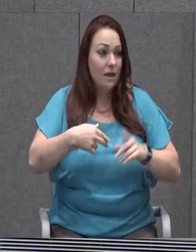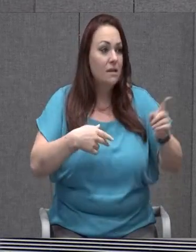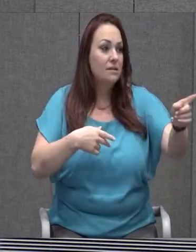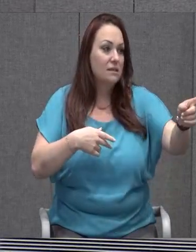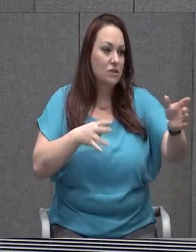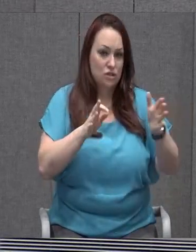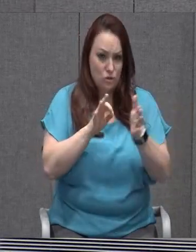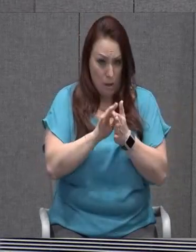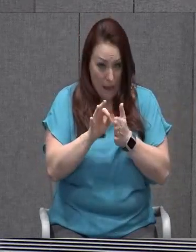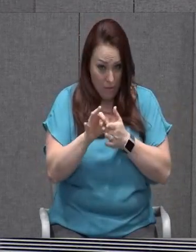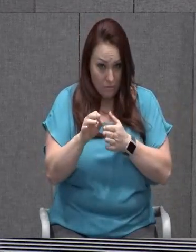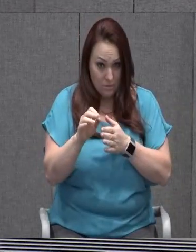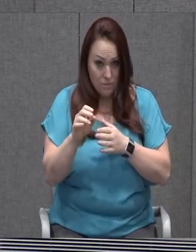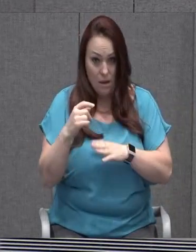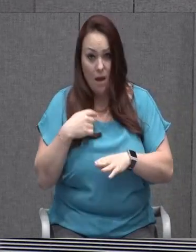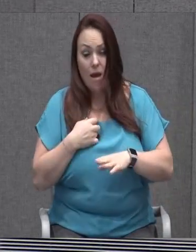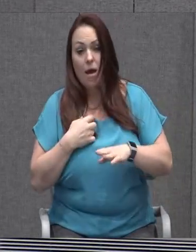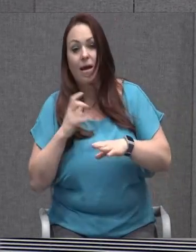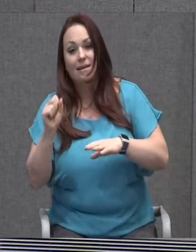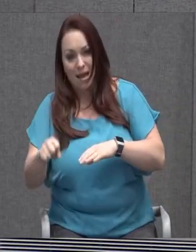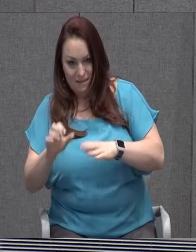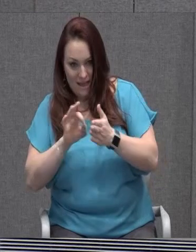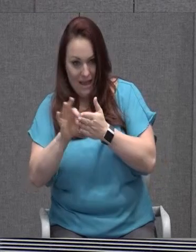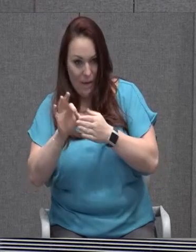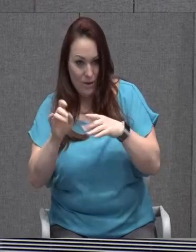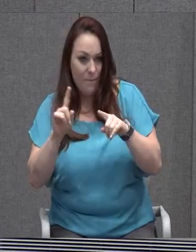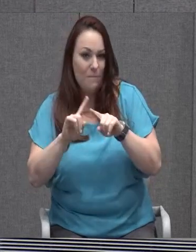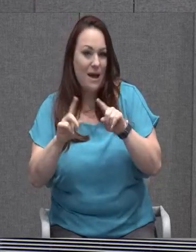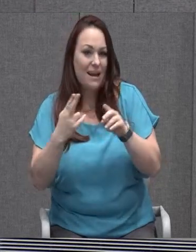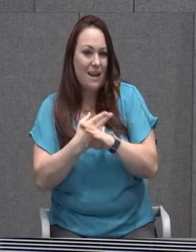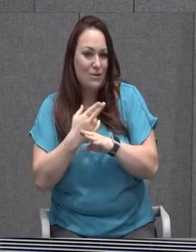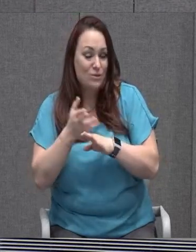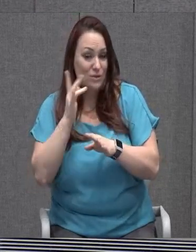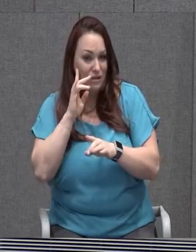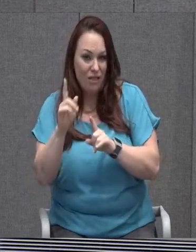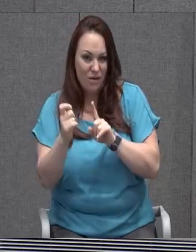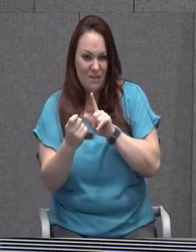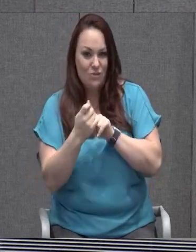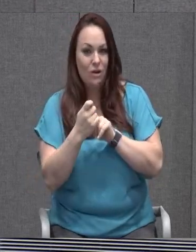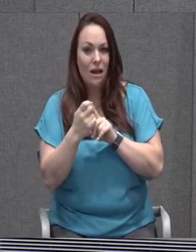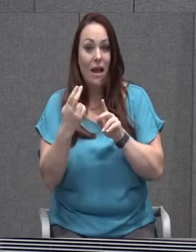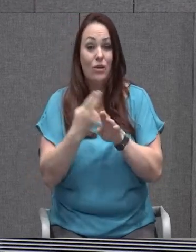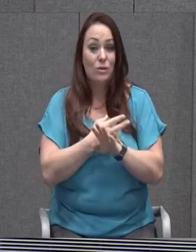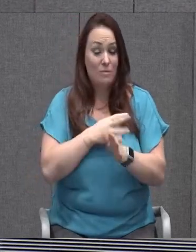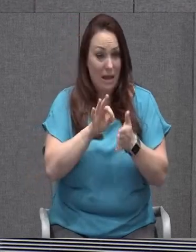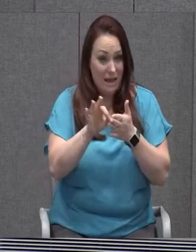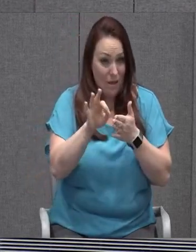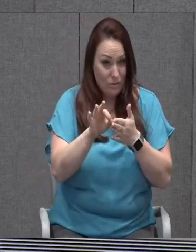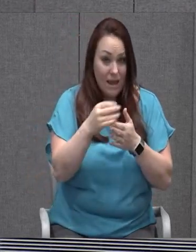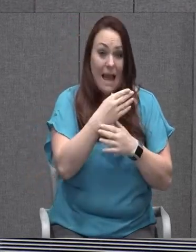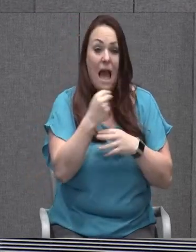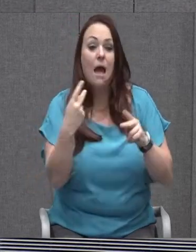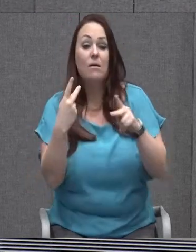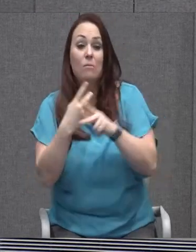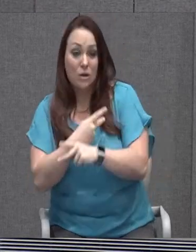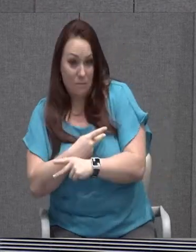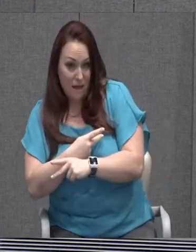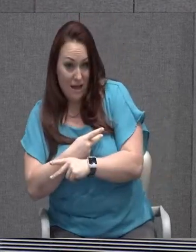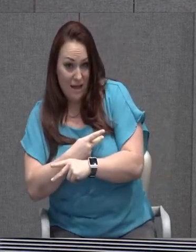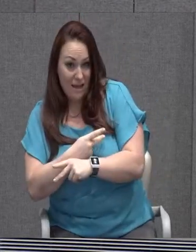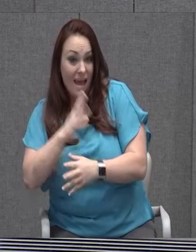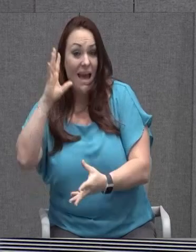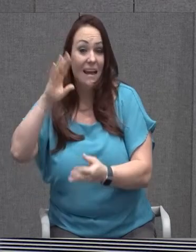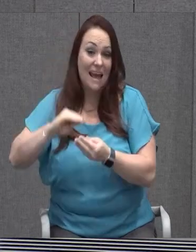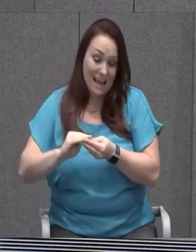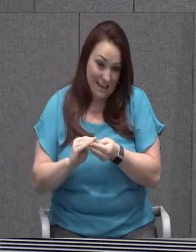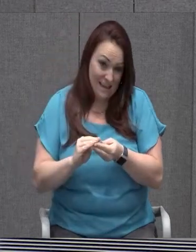used the trick. Okay. So I used my counting and I used my multiplication. Okay. And then I used my